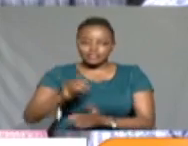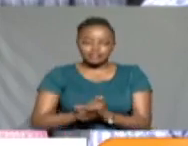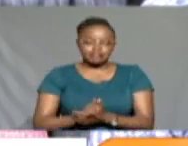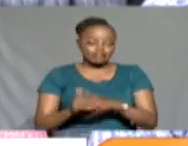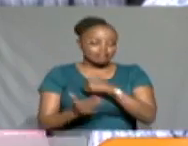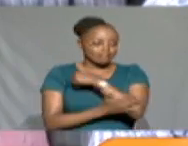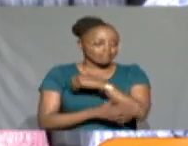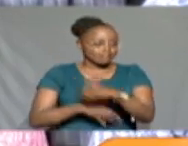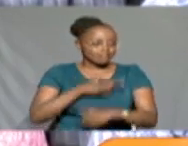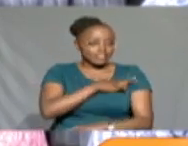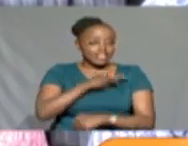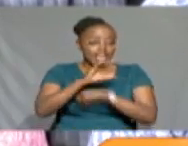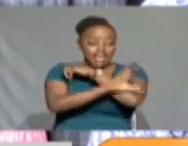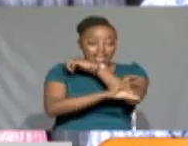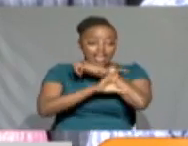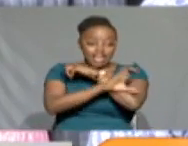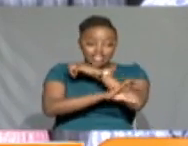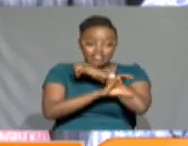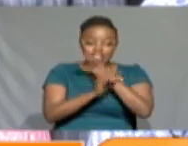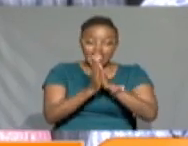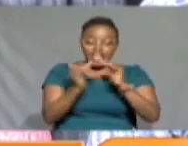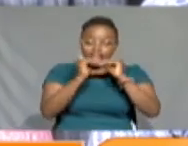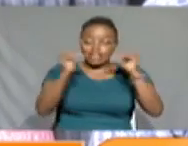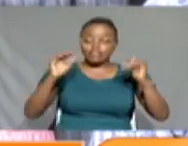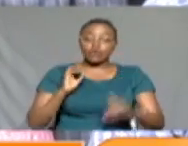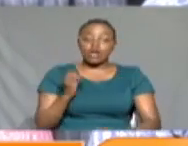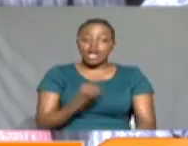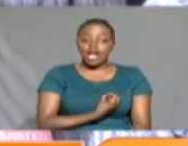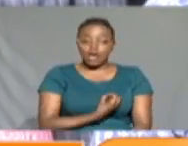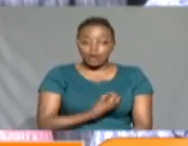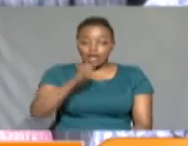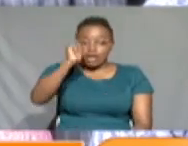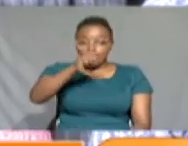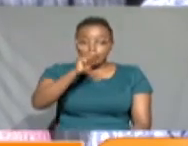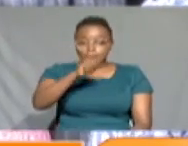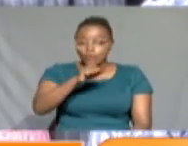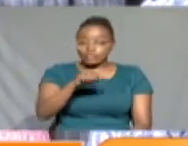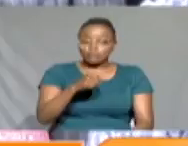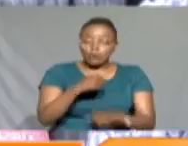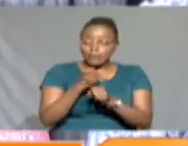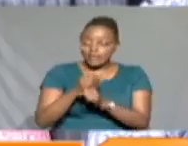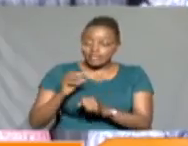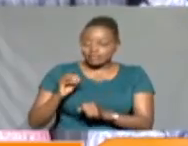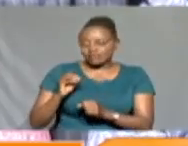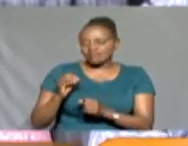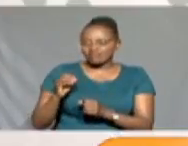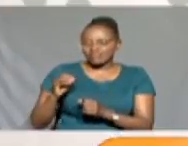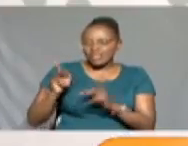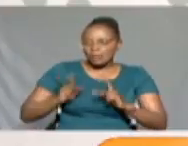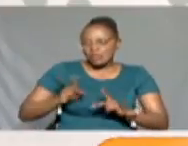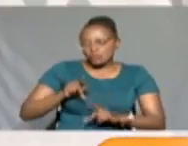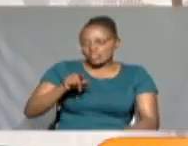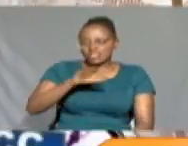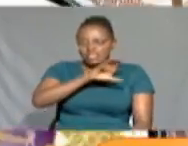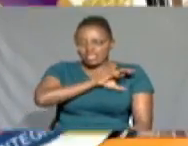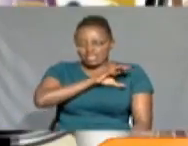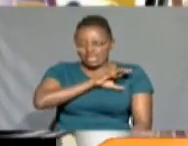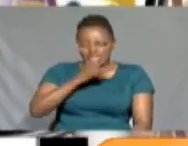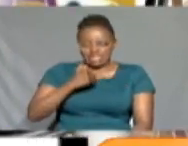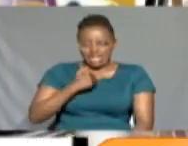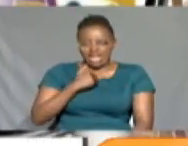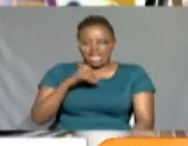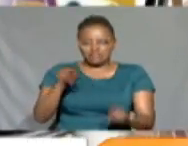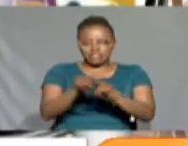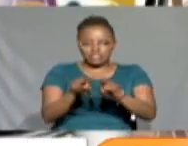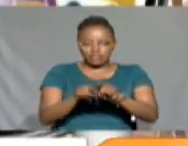for a country of our size and our level of development, we can subject our citizens to that kind of behavior. The Interior Ministry,